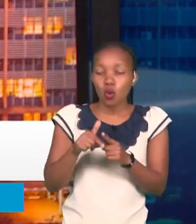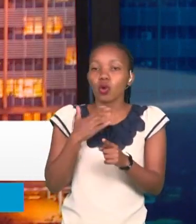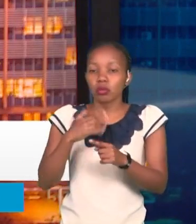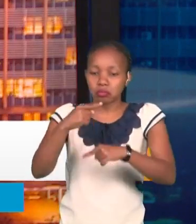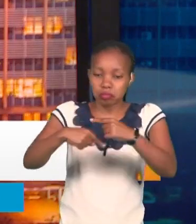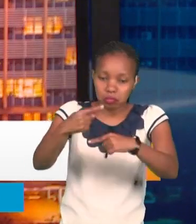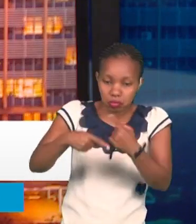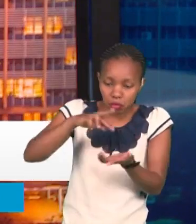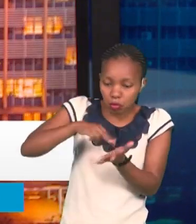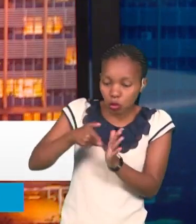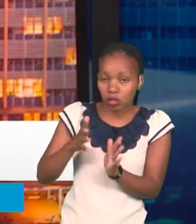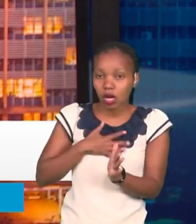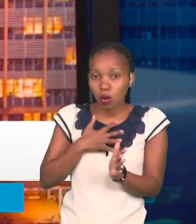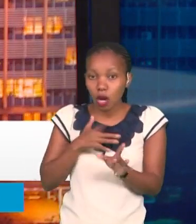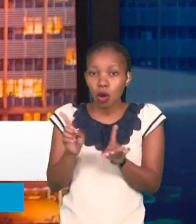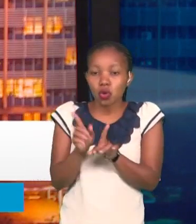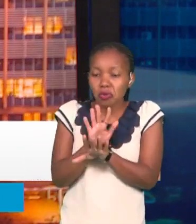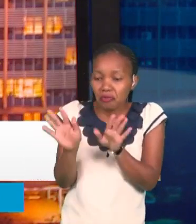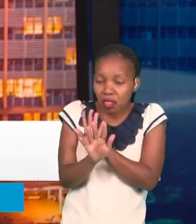our projects and the record that we have